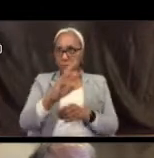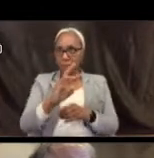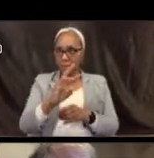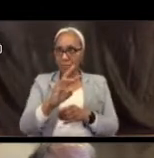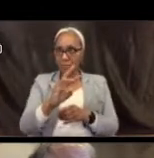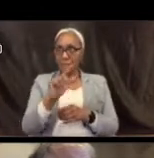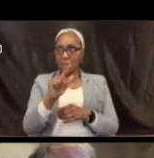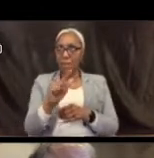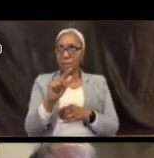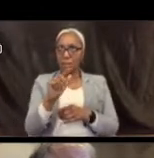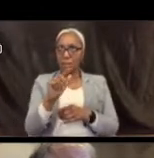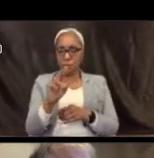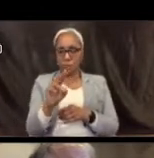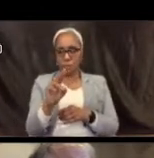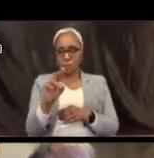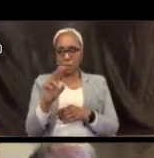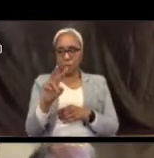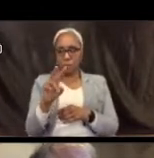LU